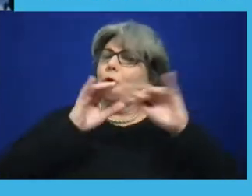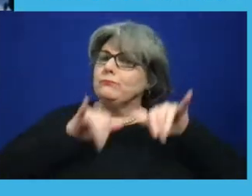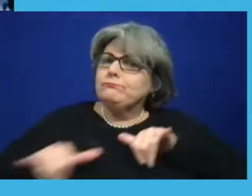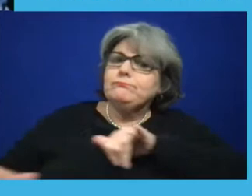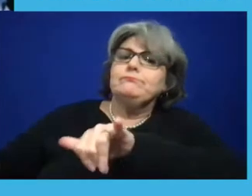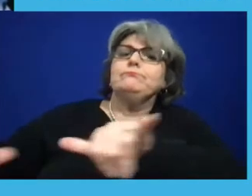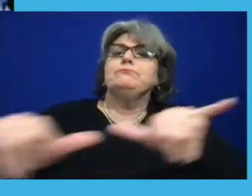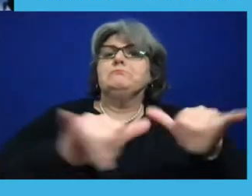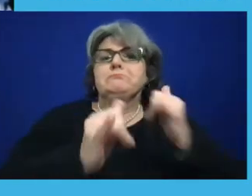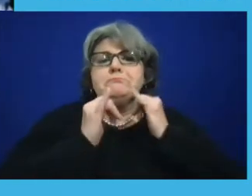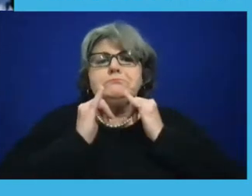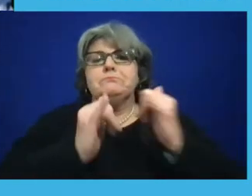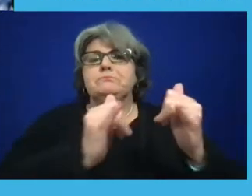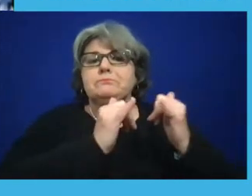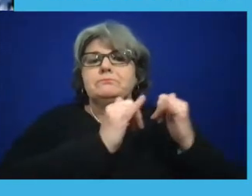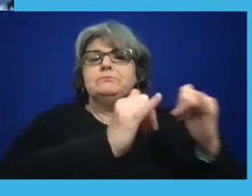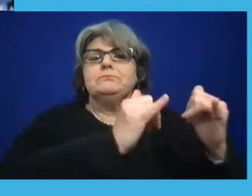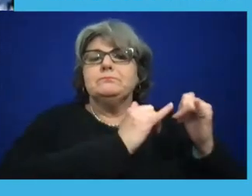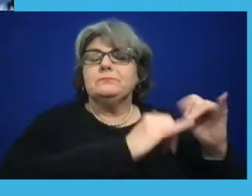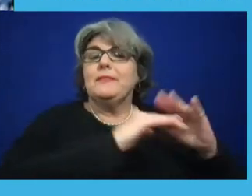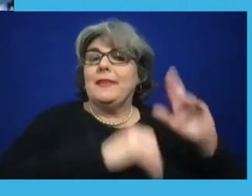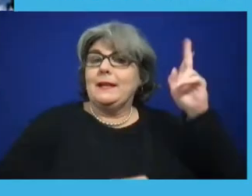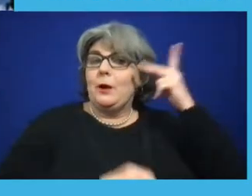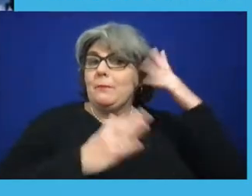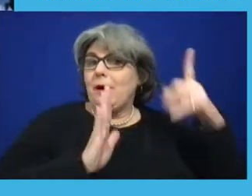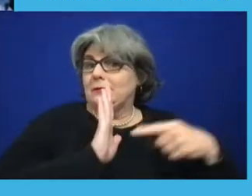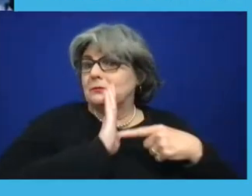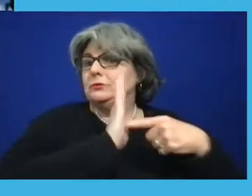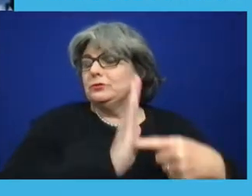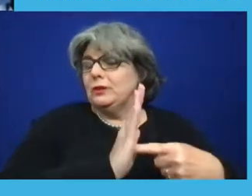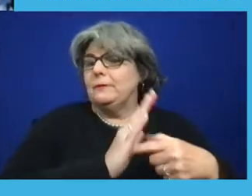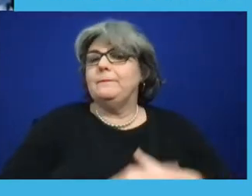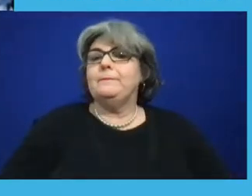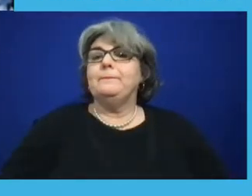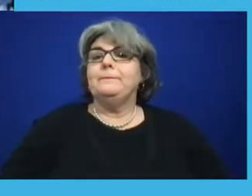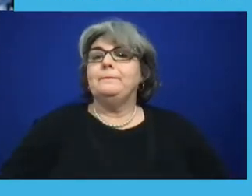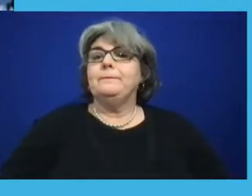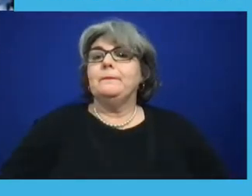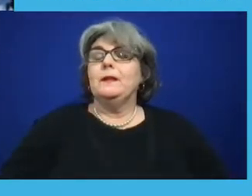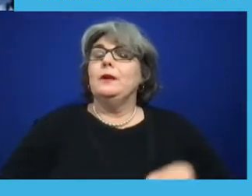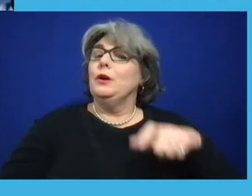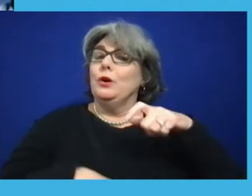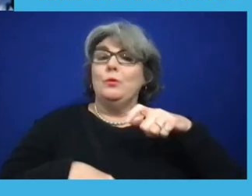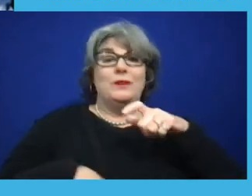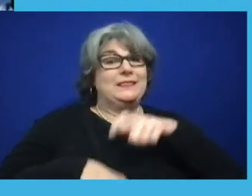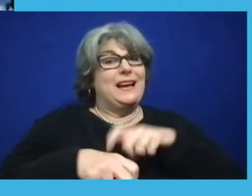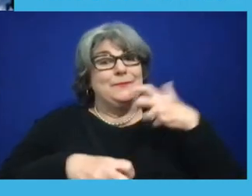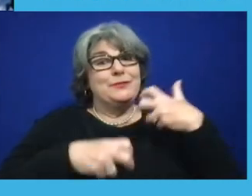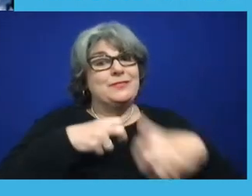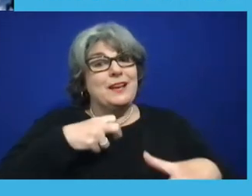we have always had more in common than our politics suggest.